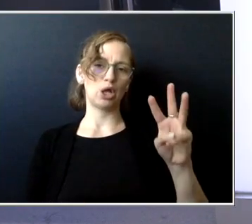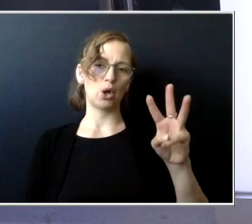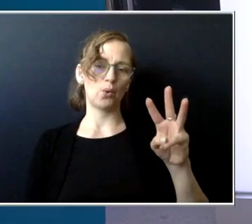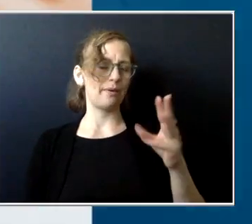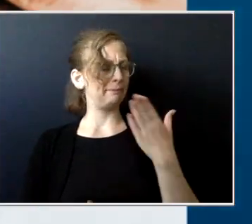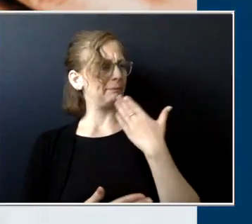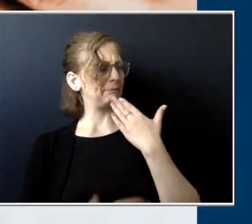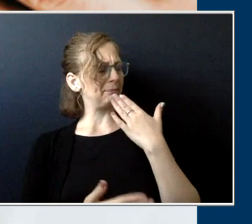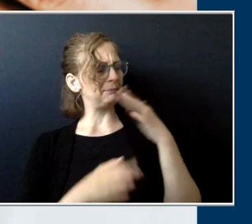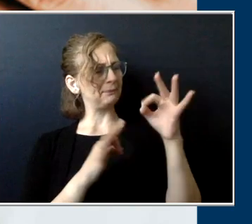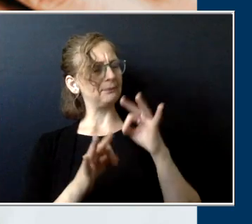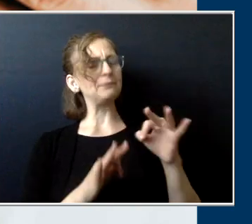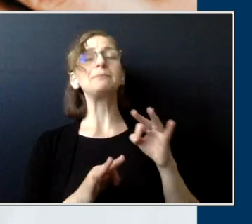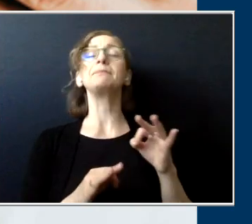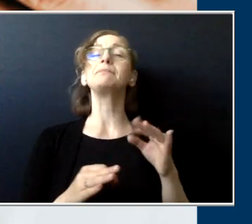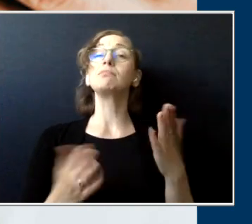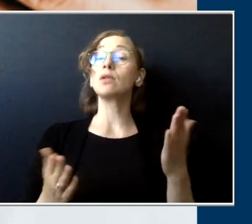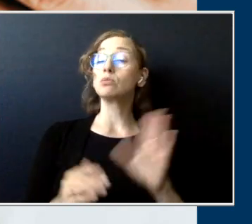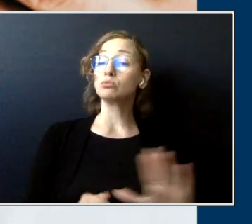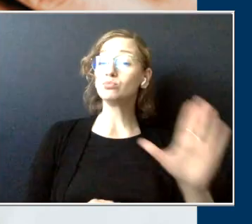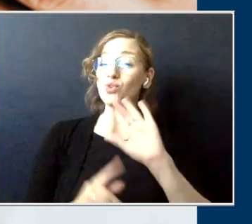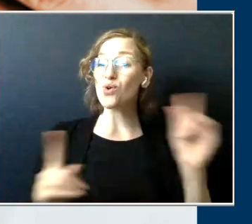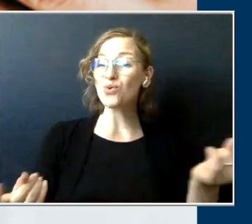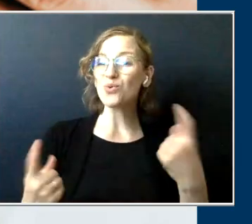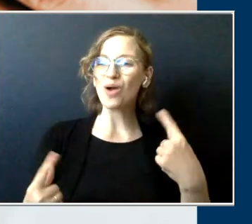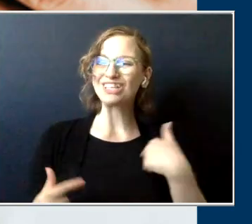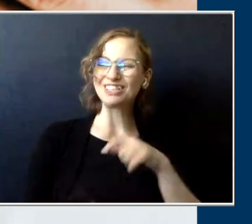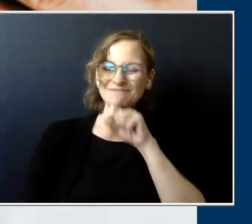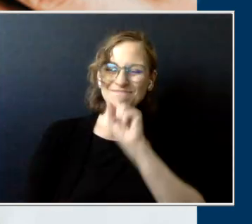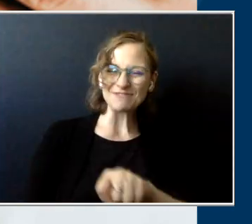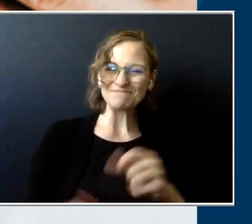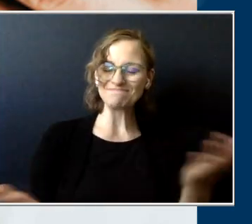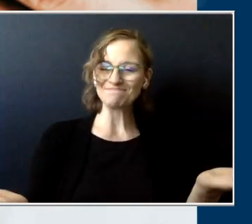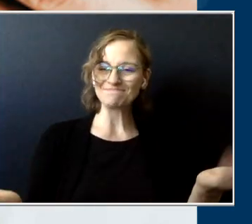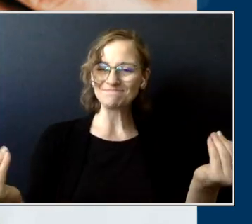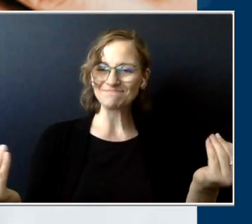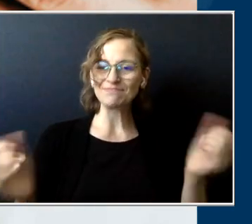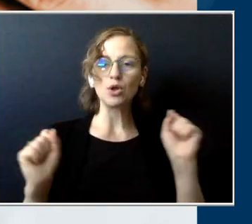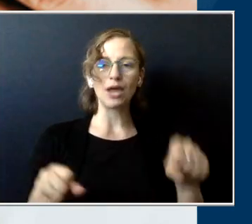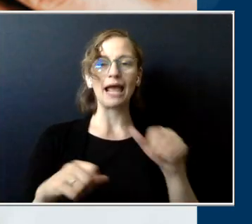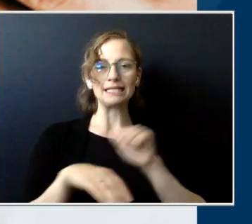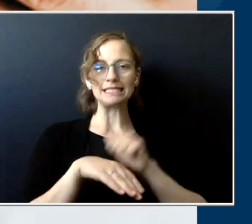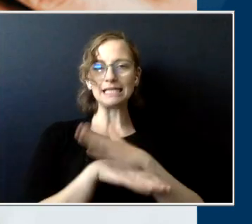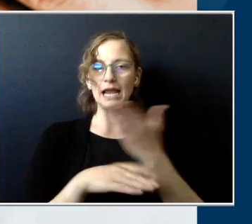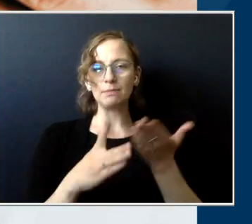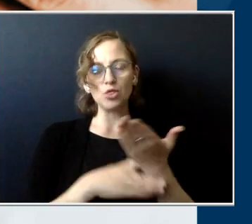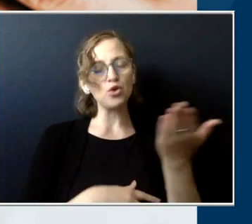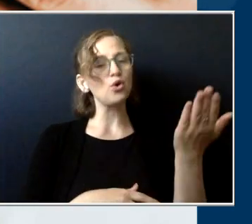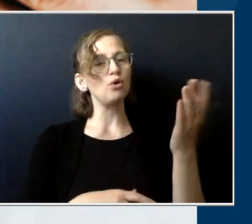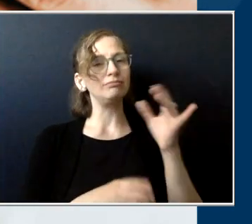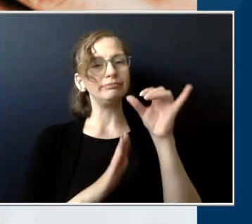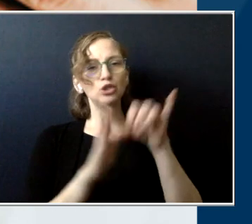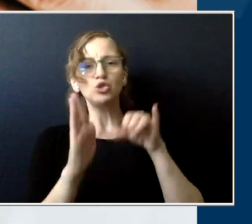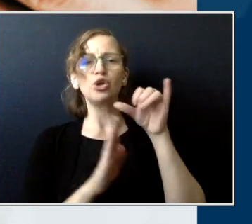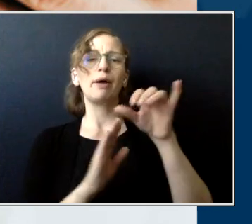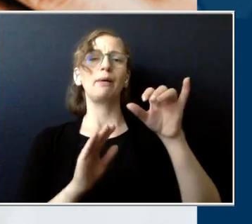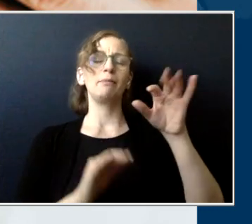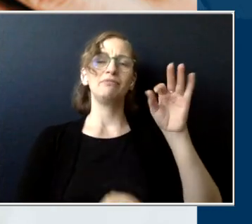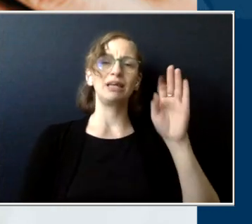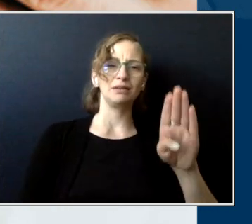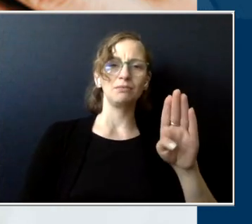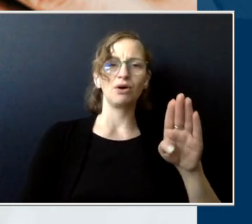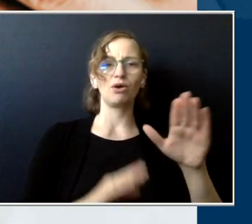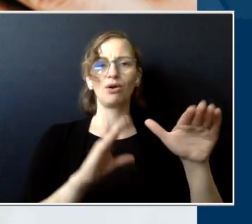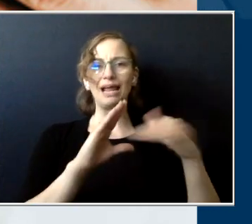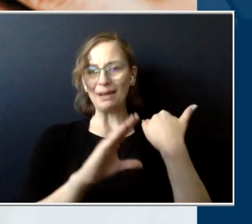answer your questions. Please send them in using the info on your screen. That includes chat on YouTube or Facebook, or emailing the Medical News